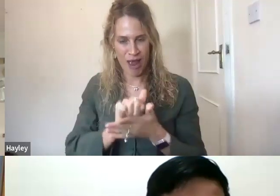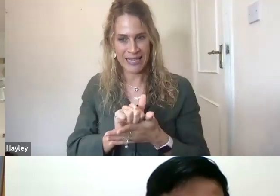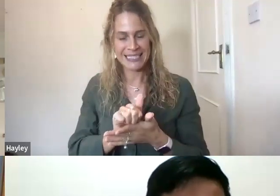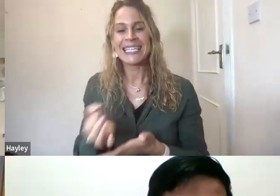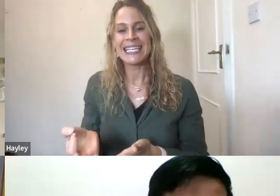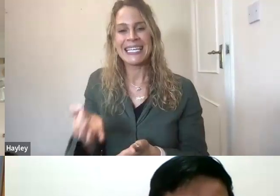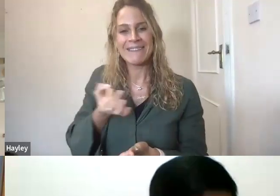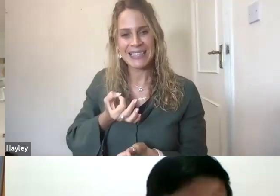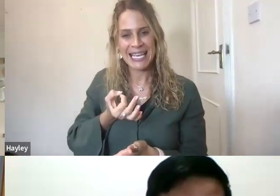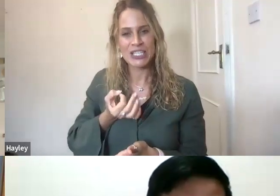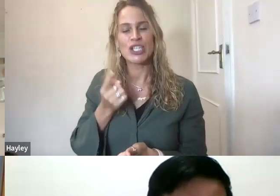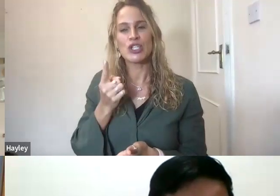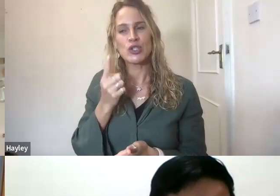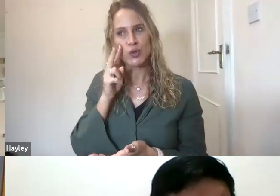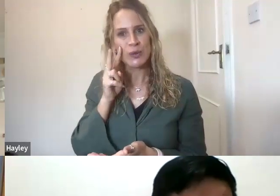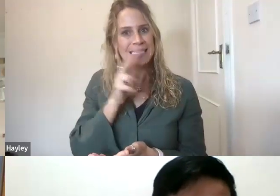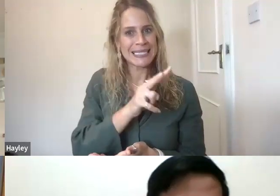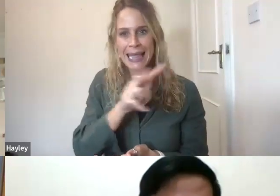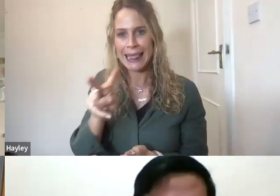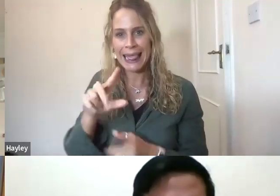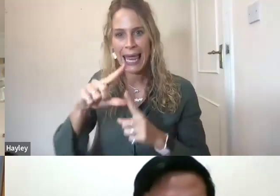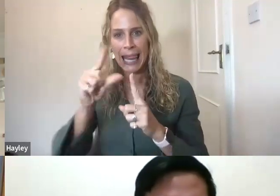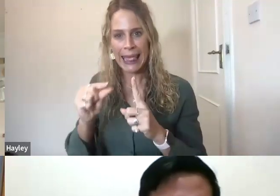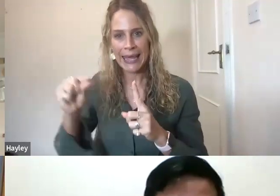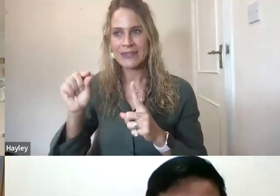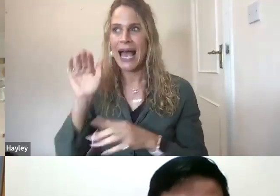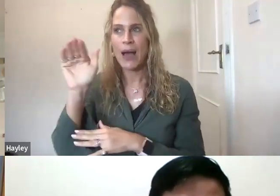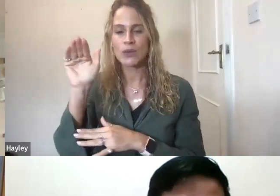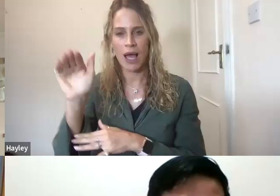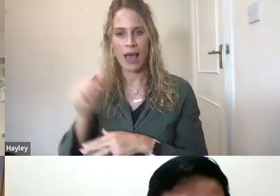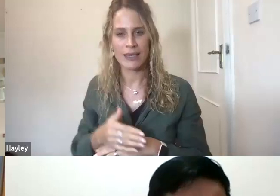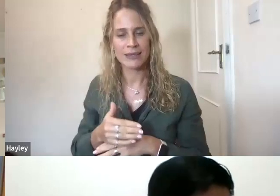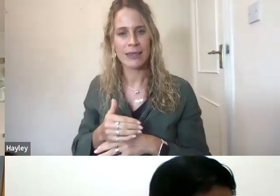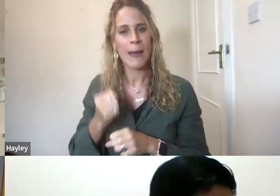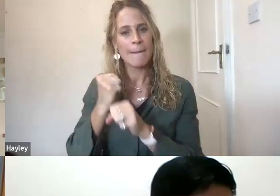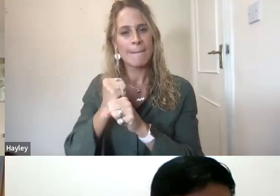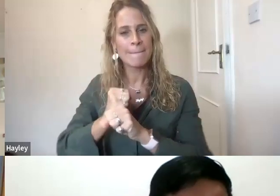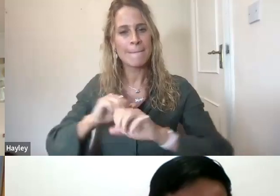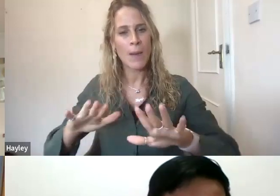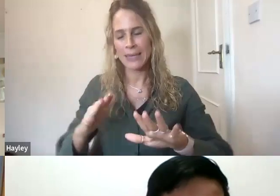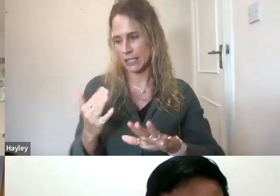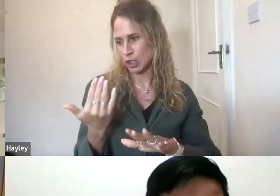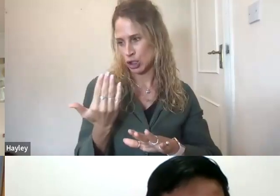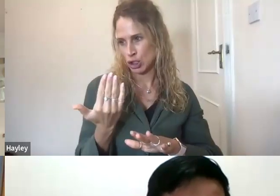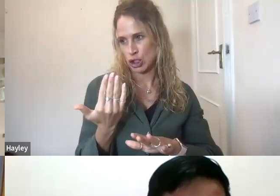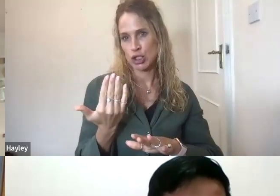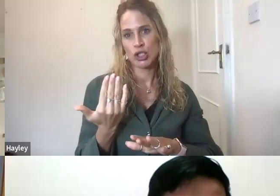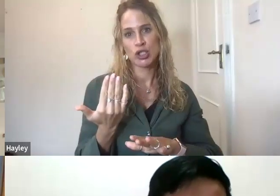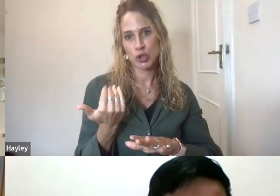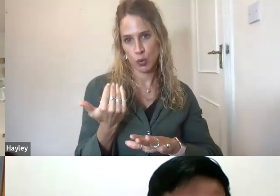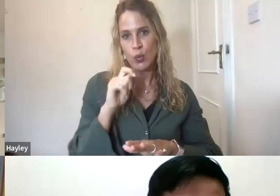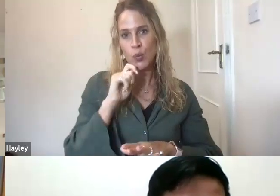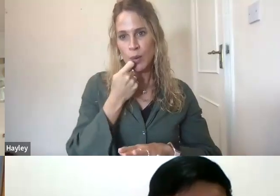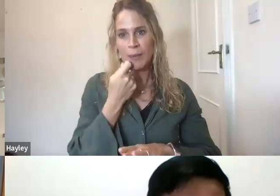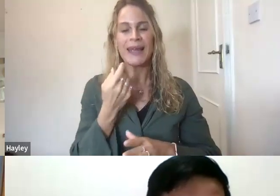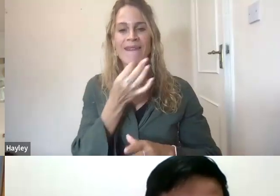Leaves Outside. Is that right? Yeah. Yeah. It is published shortly by Flower Song